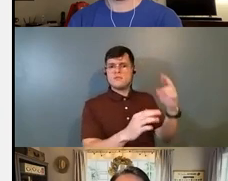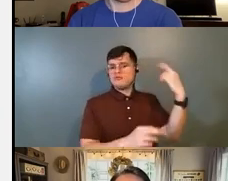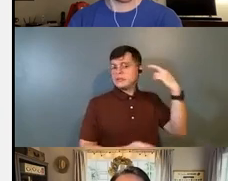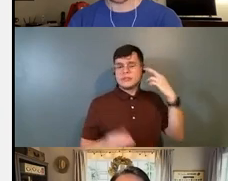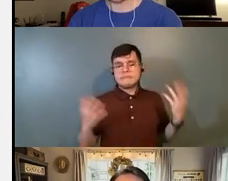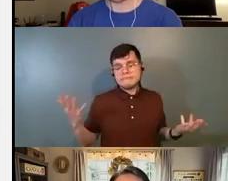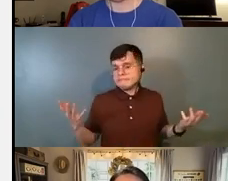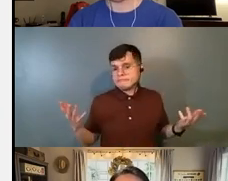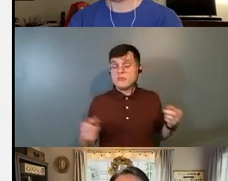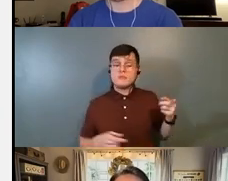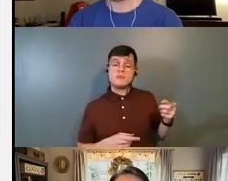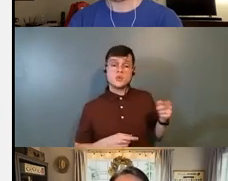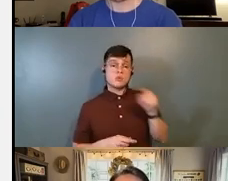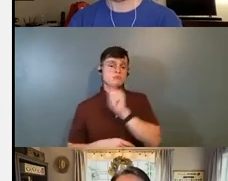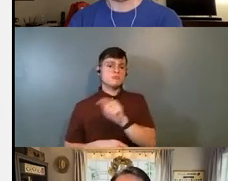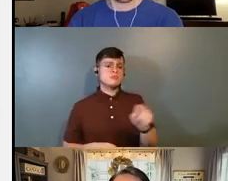they're looking,